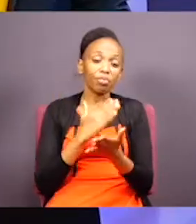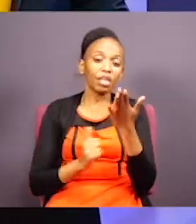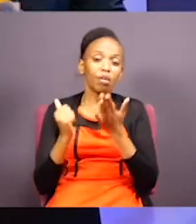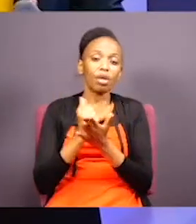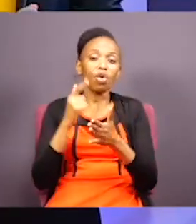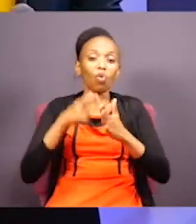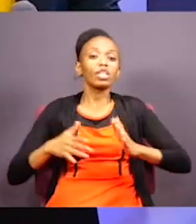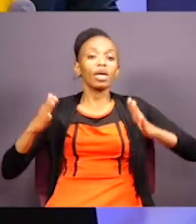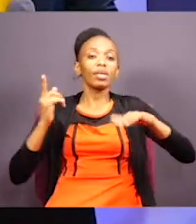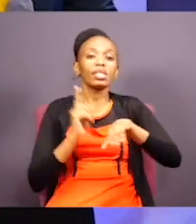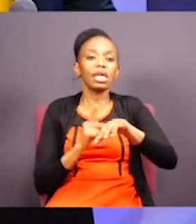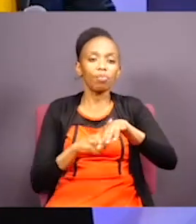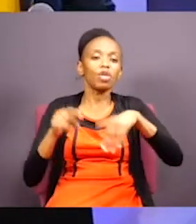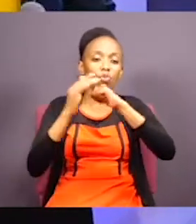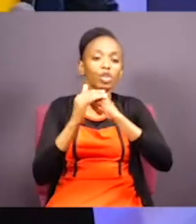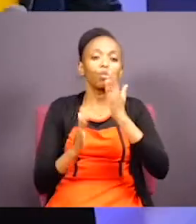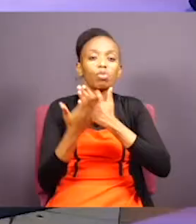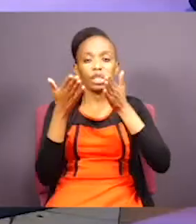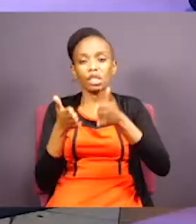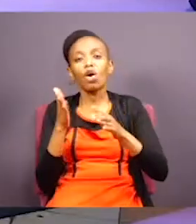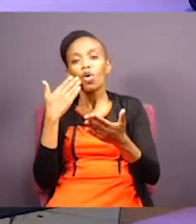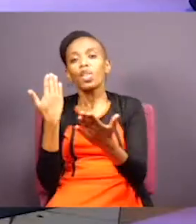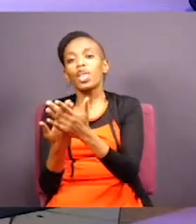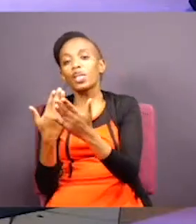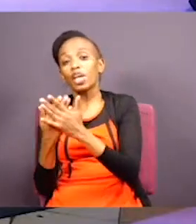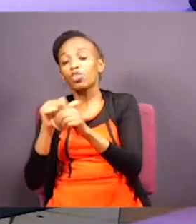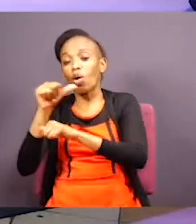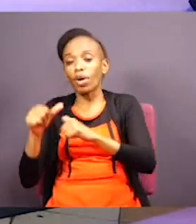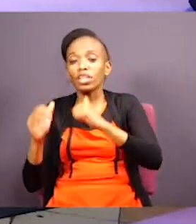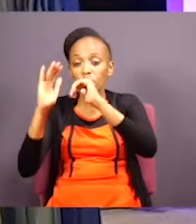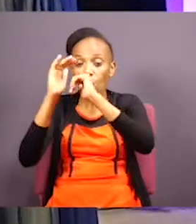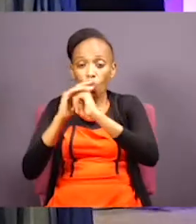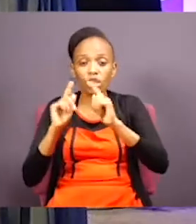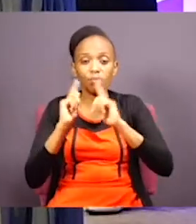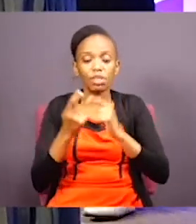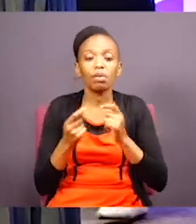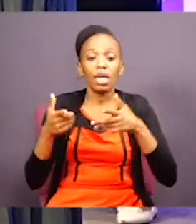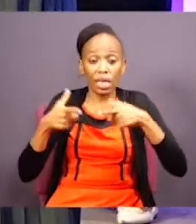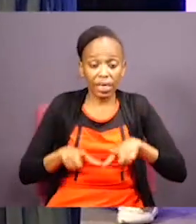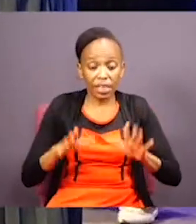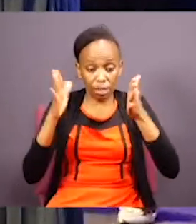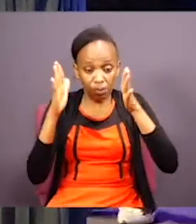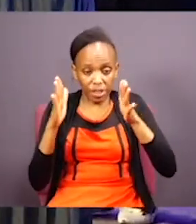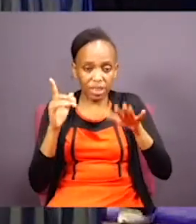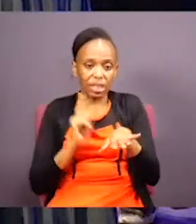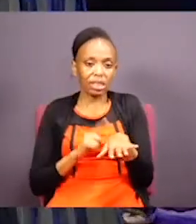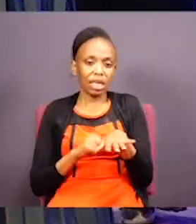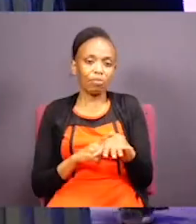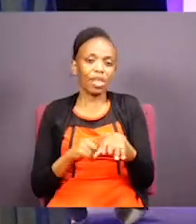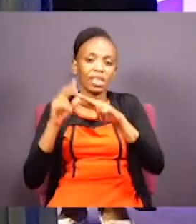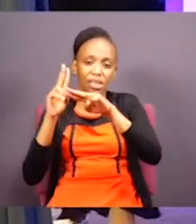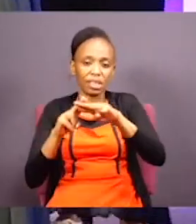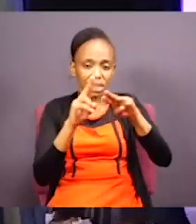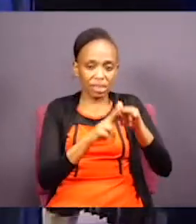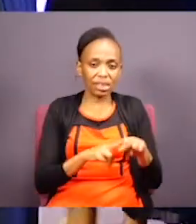in worship this morning. Many thanks to our anointed worship team. Let us appreciate them as they are sitting. Let